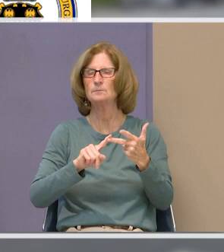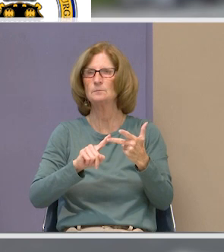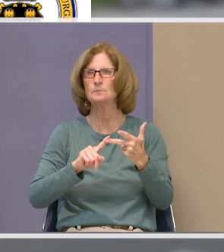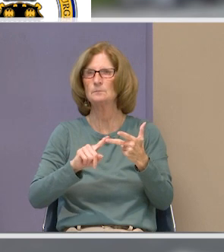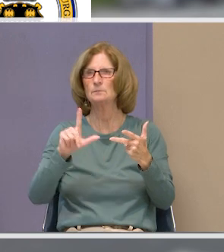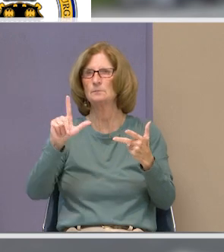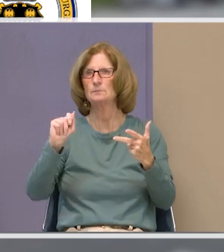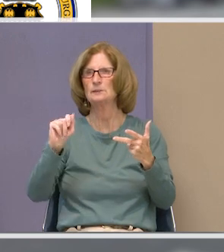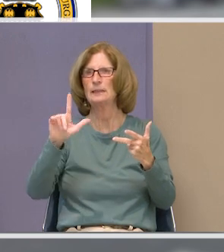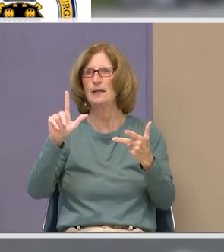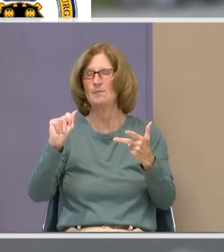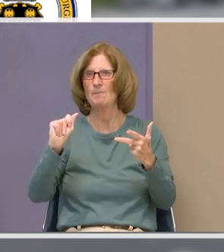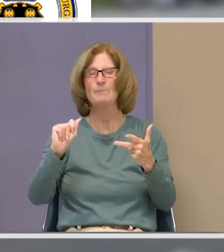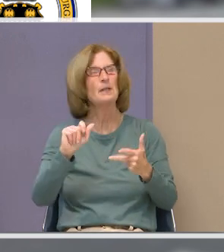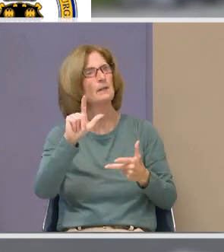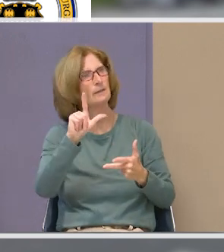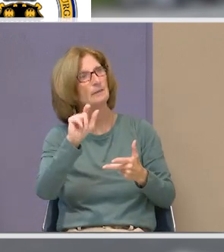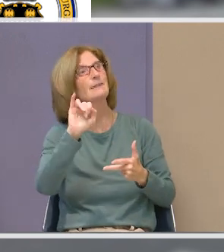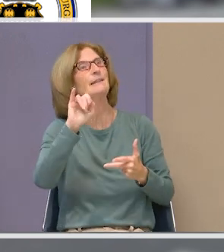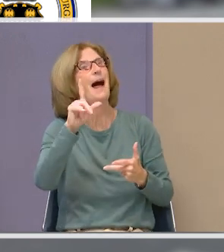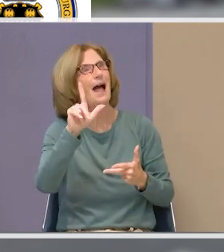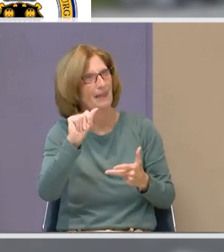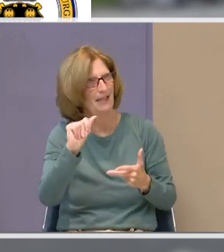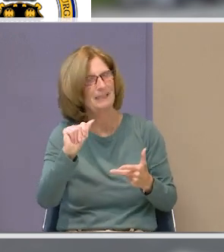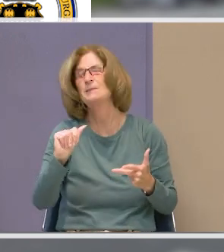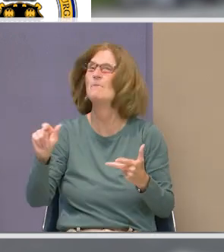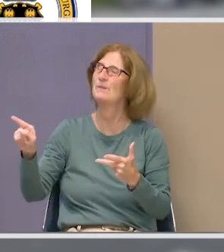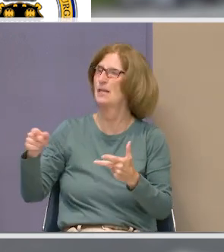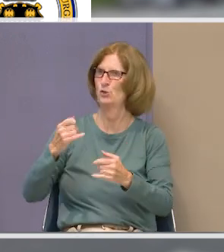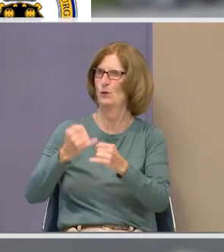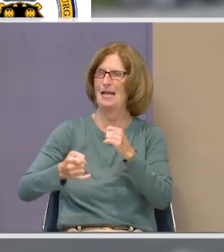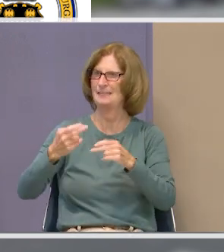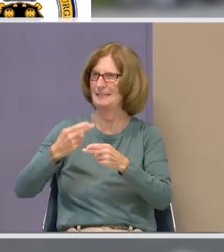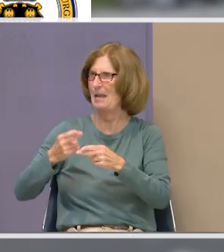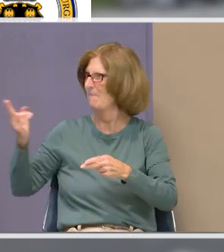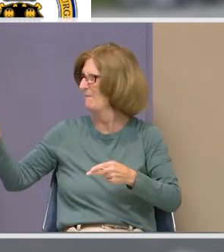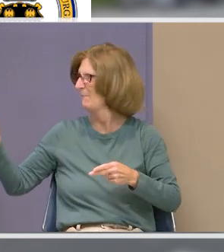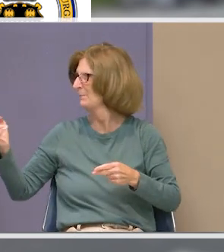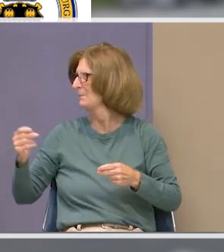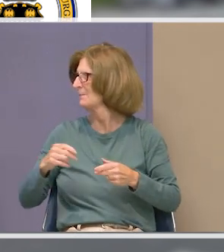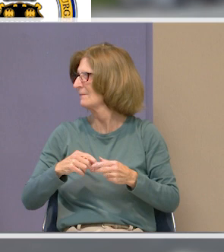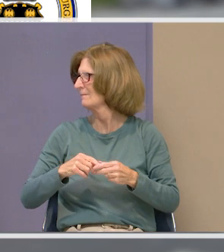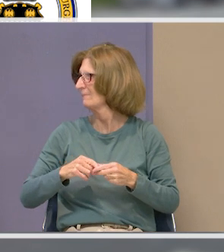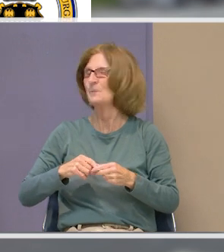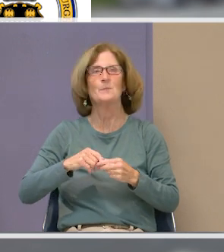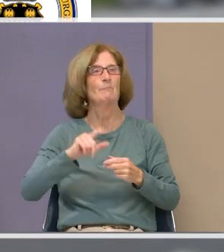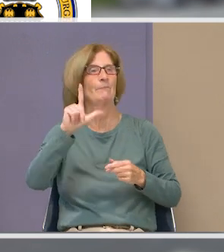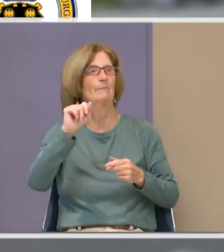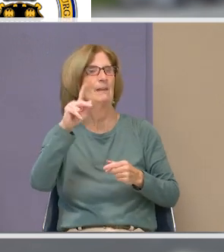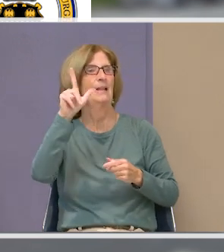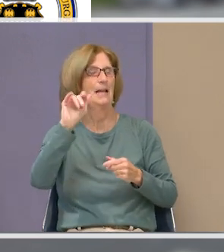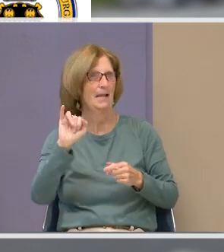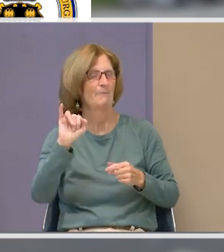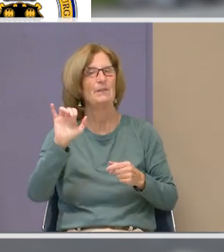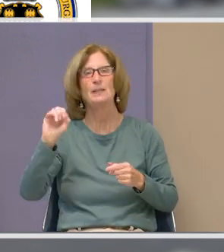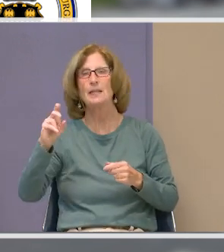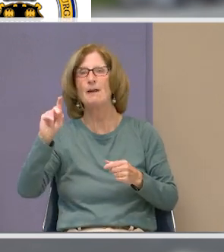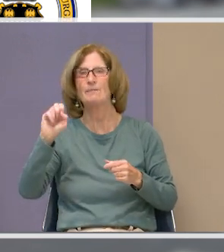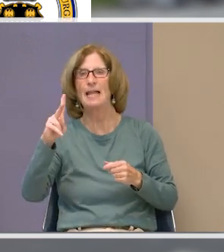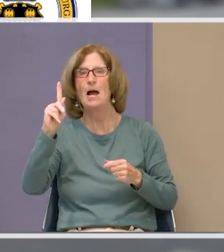Layla, and I'm going to mess up your name. Lila, and I'm going to mess up your last name too. But this is Lila. Hi everyone,